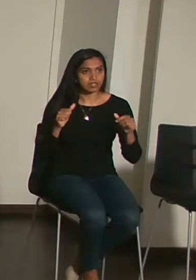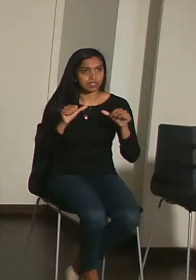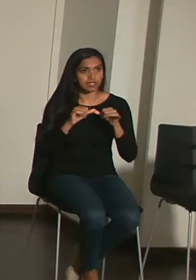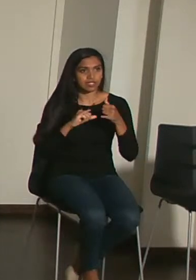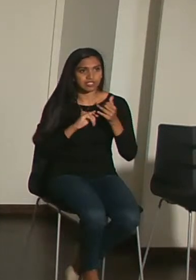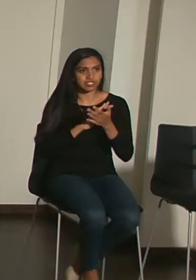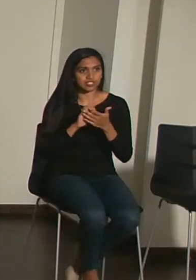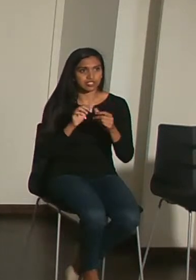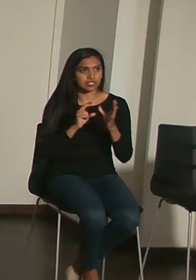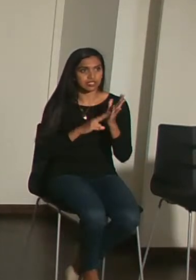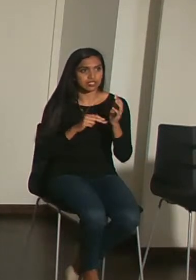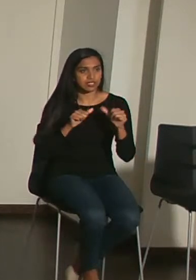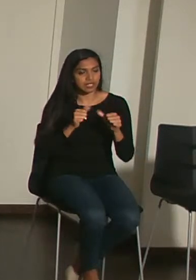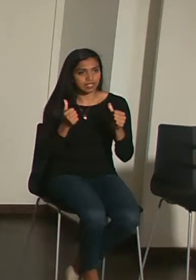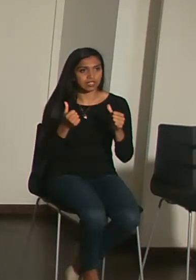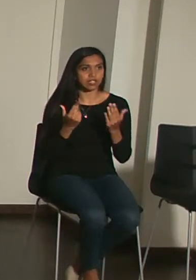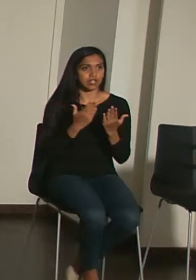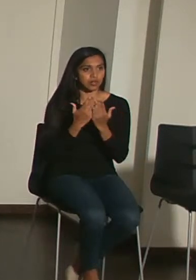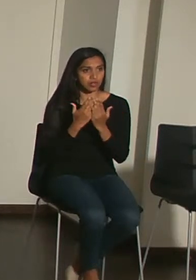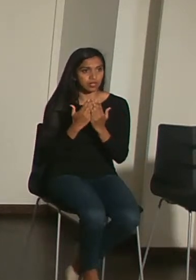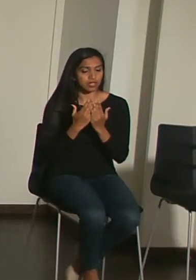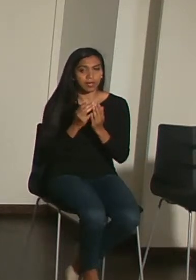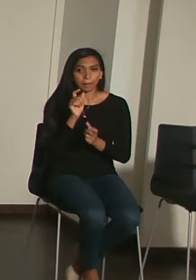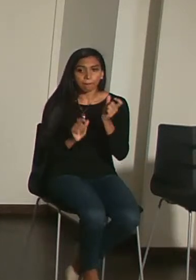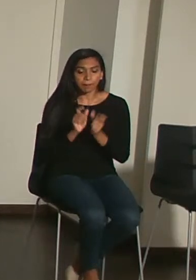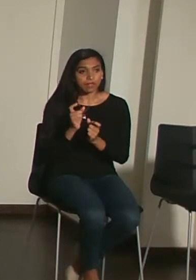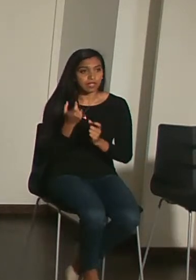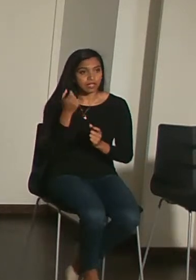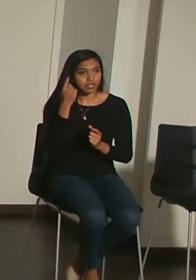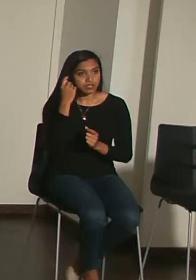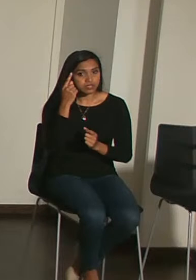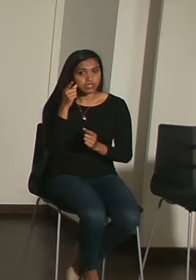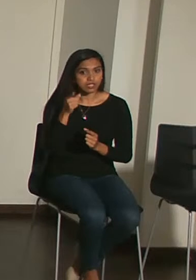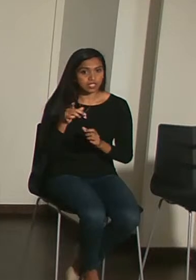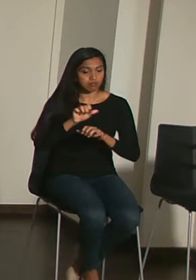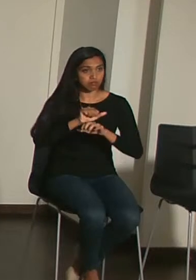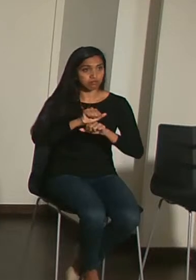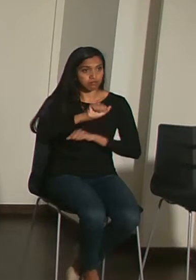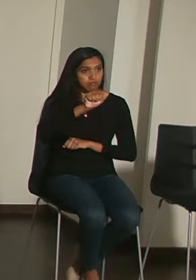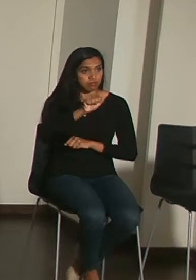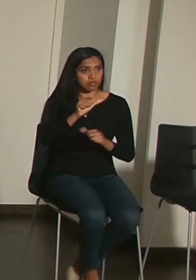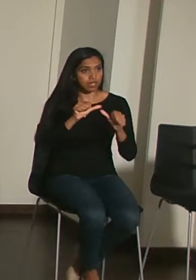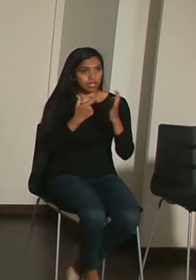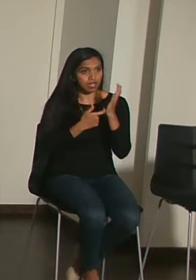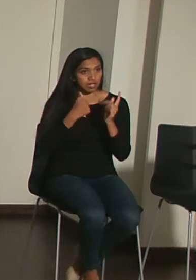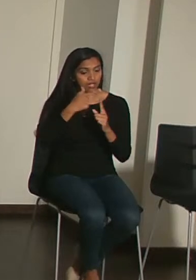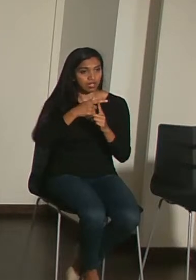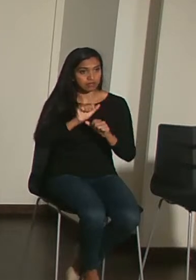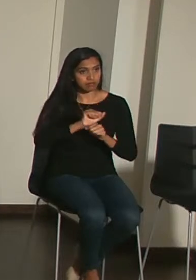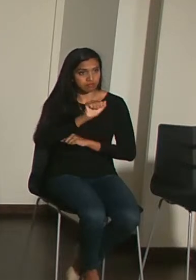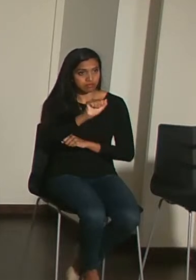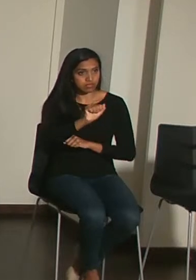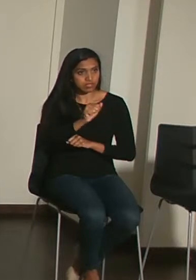of Mass Resignation. When the moment people realized that they got this certificate based on the form they filled up,